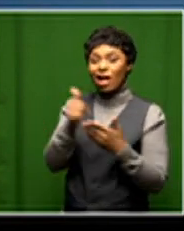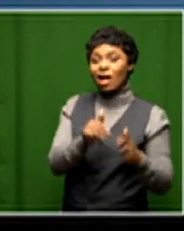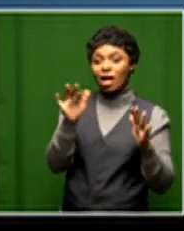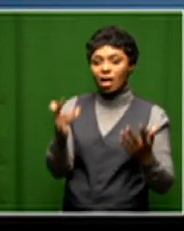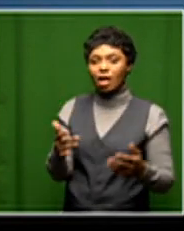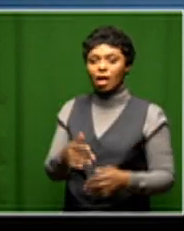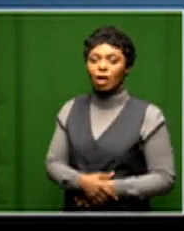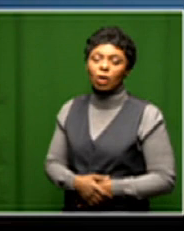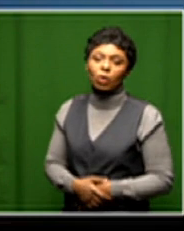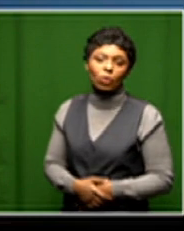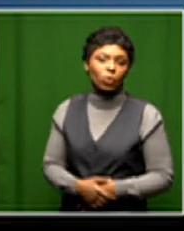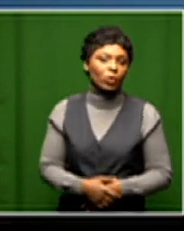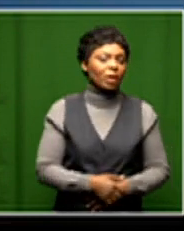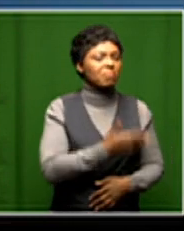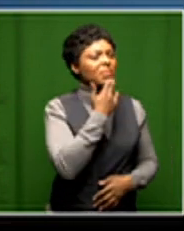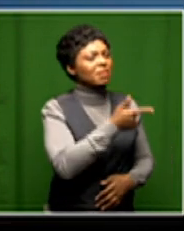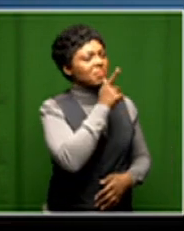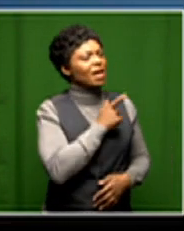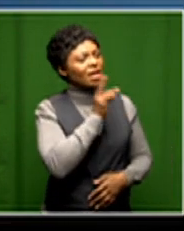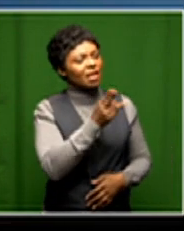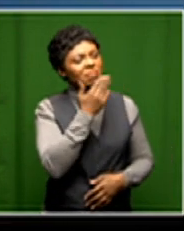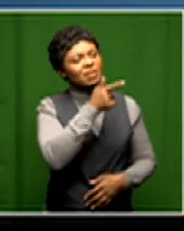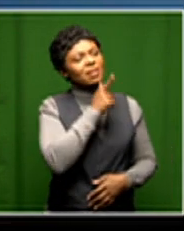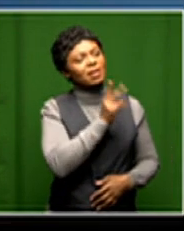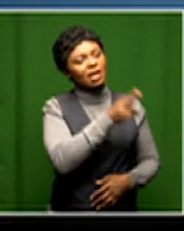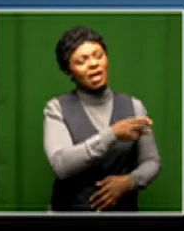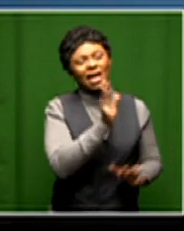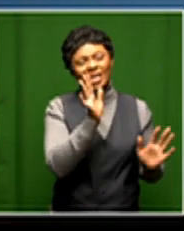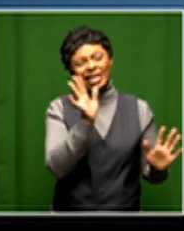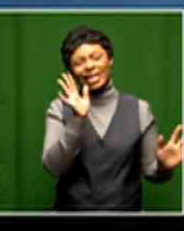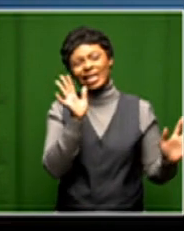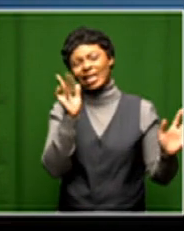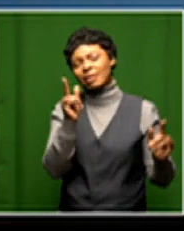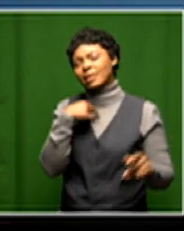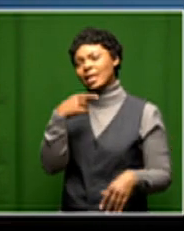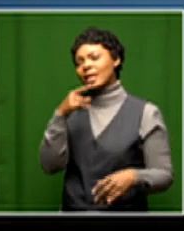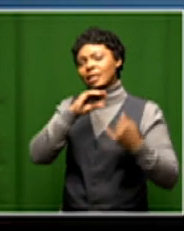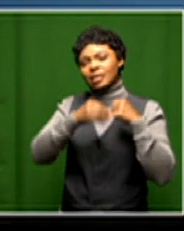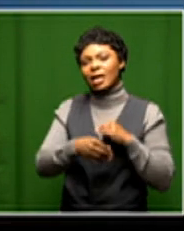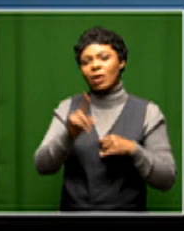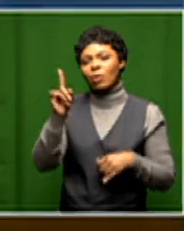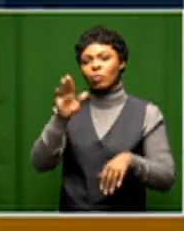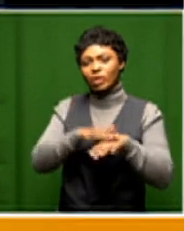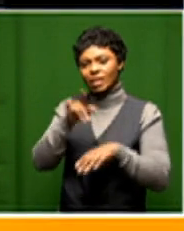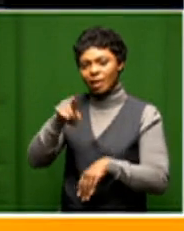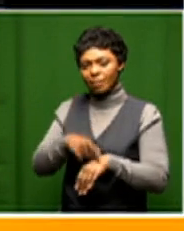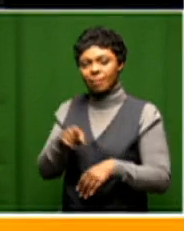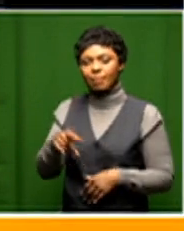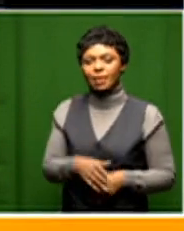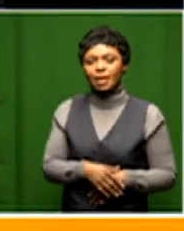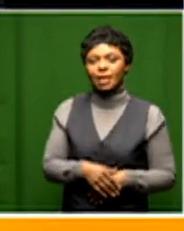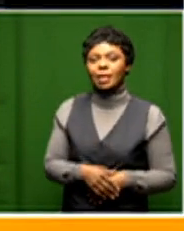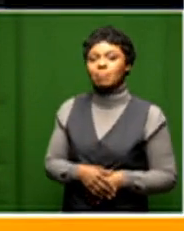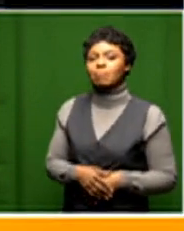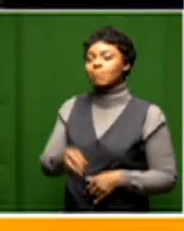assist? Okay, are you obviously struggling to hear me at the moment? Let me try one more time. Food security of